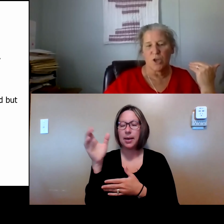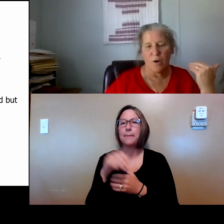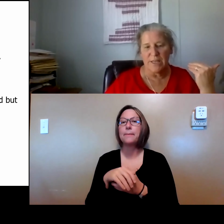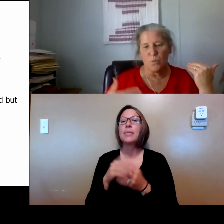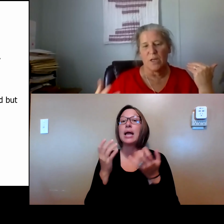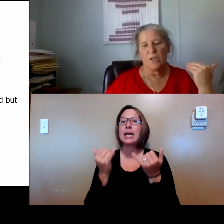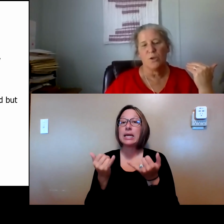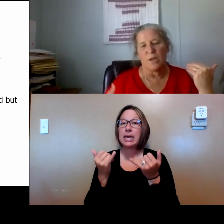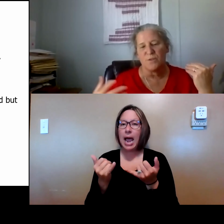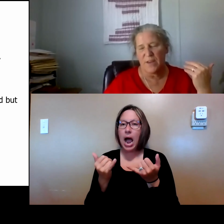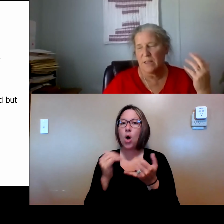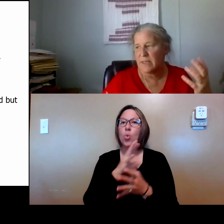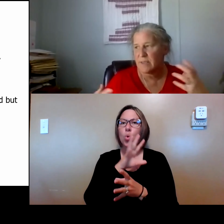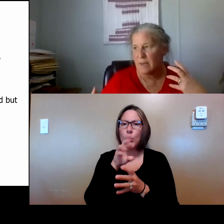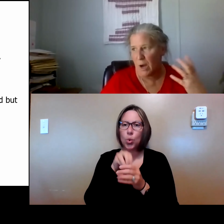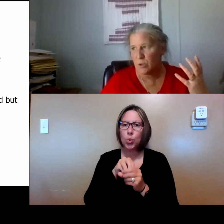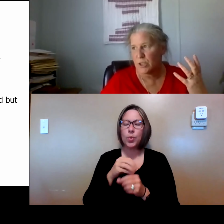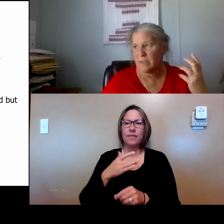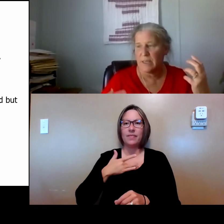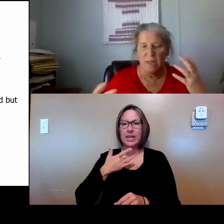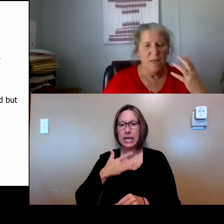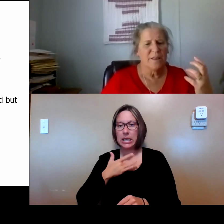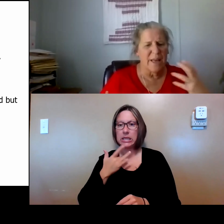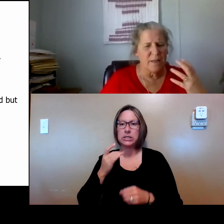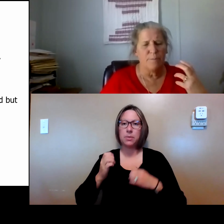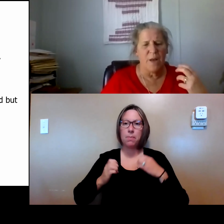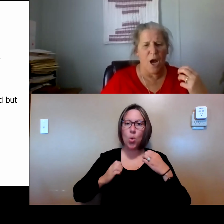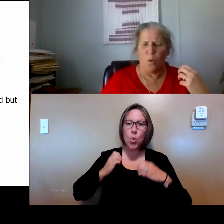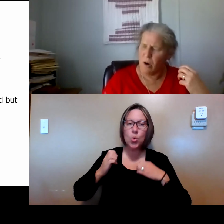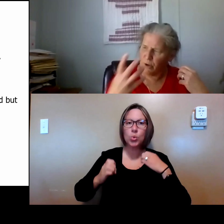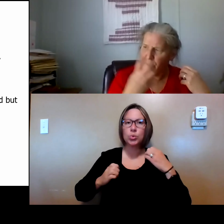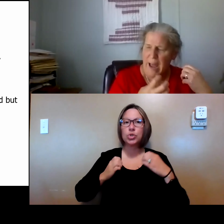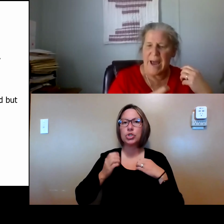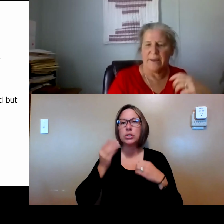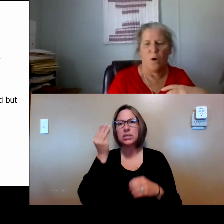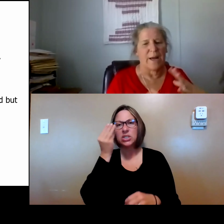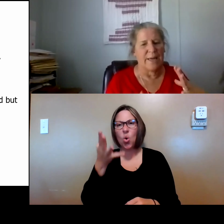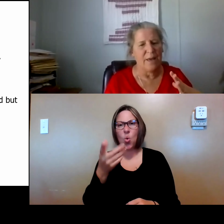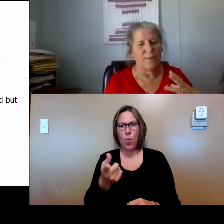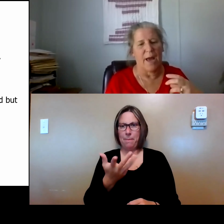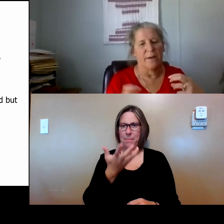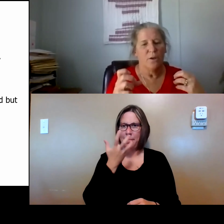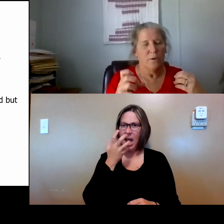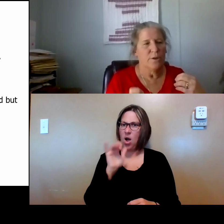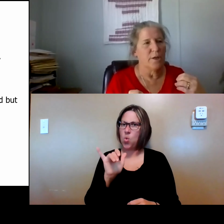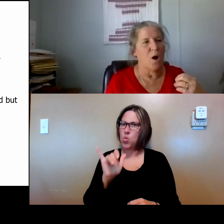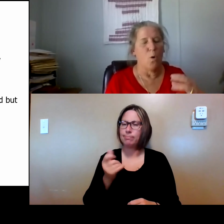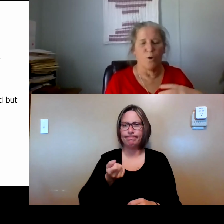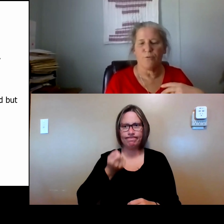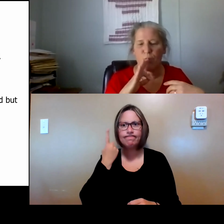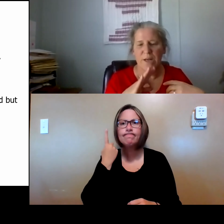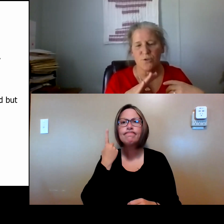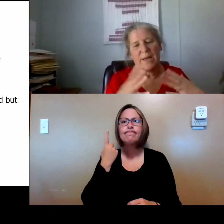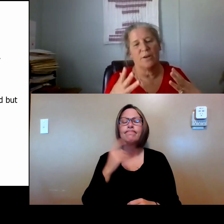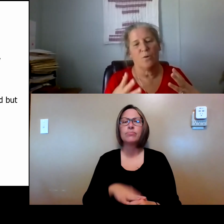we're starting to include those feelings and emotions and letting them know, oh, you're mad. Oh, I get that, or